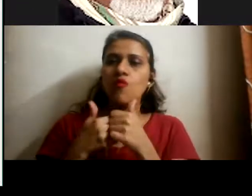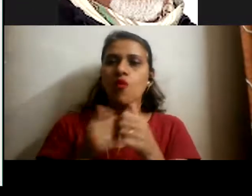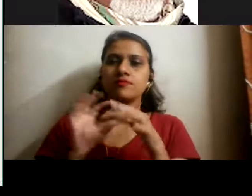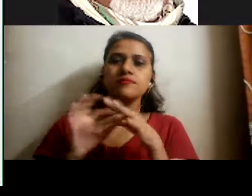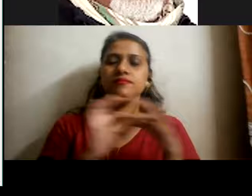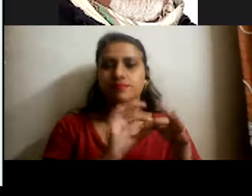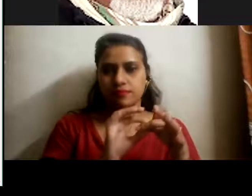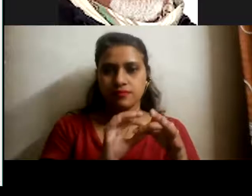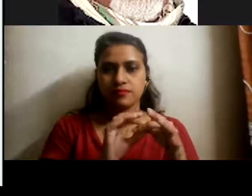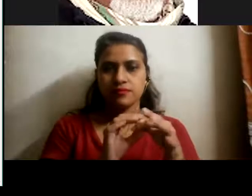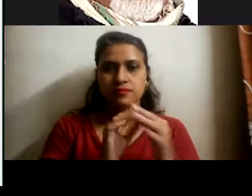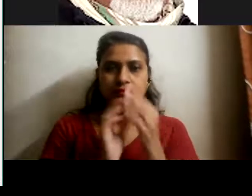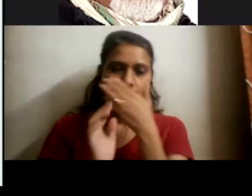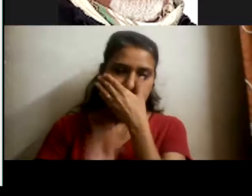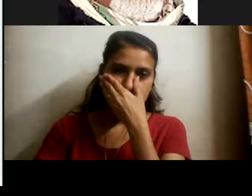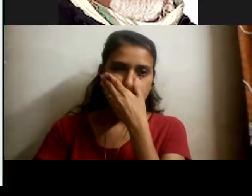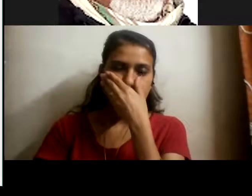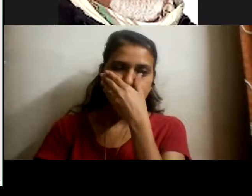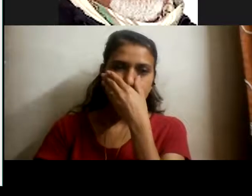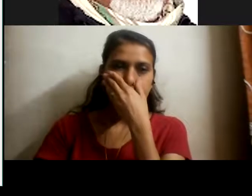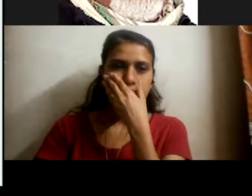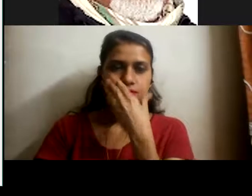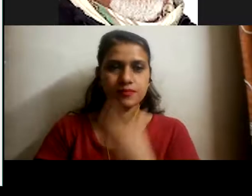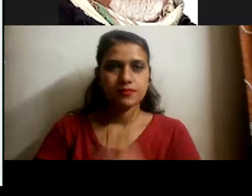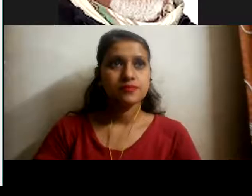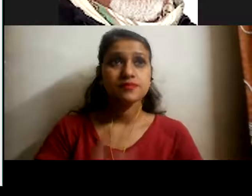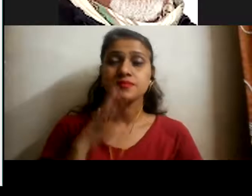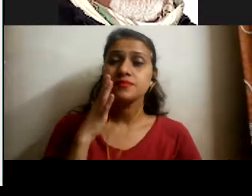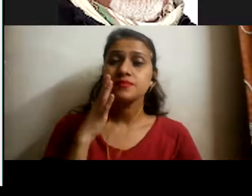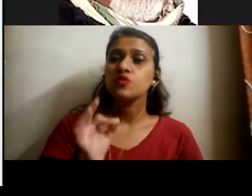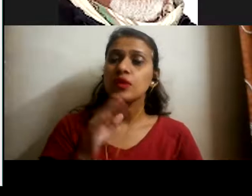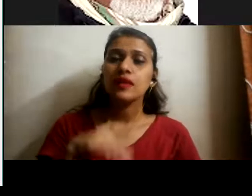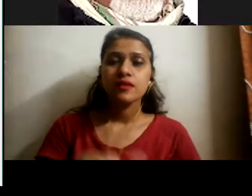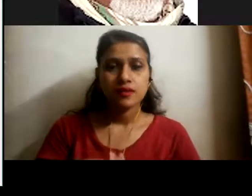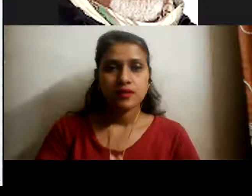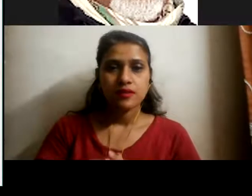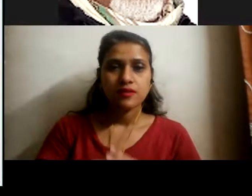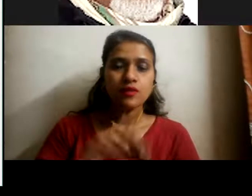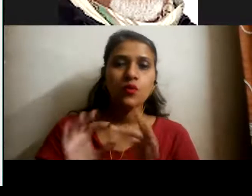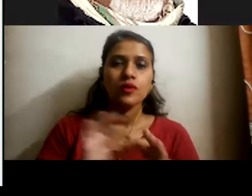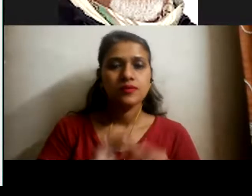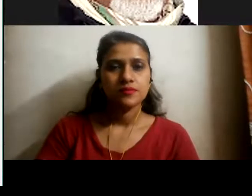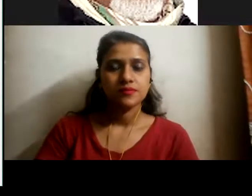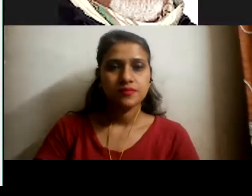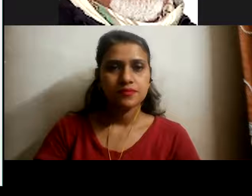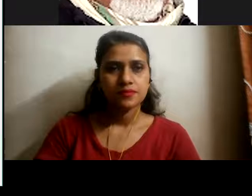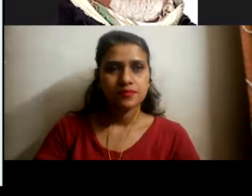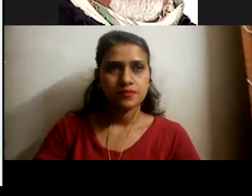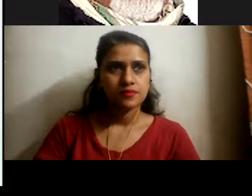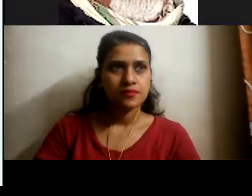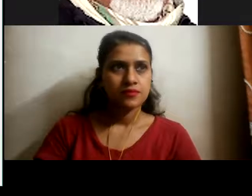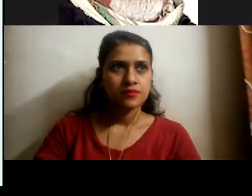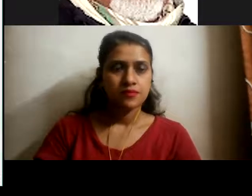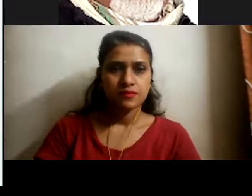trial, investigation, narco analysis, and all of it. And what are the important articles and sections with respect to it. And then if you go